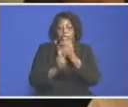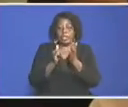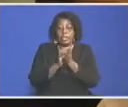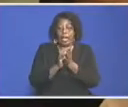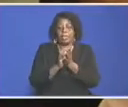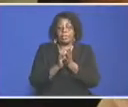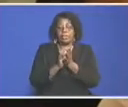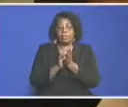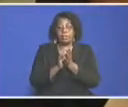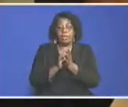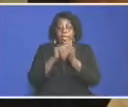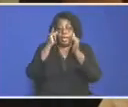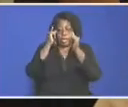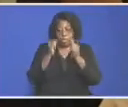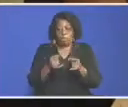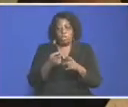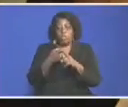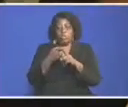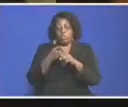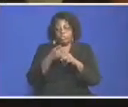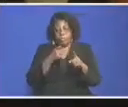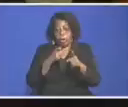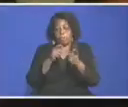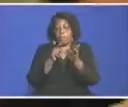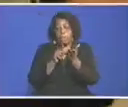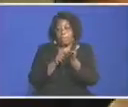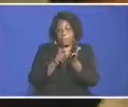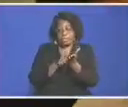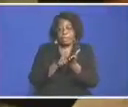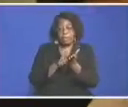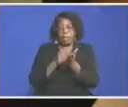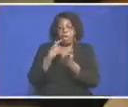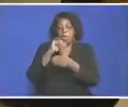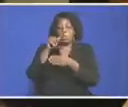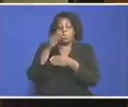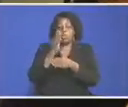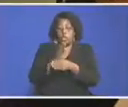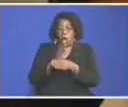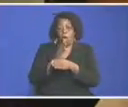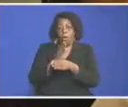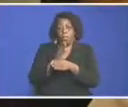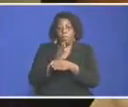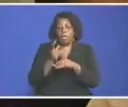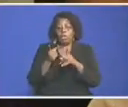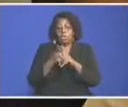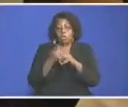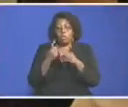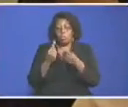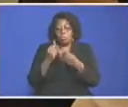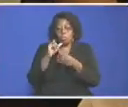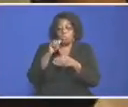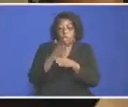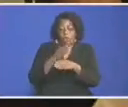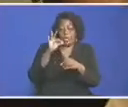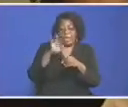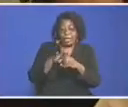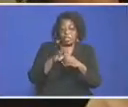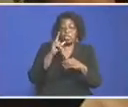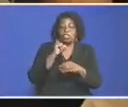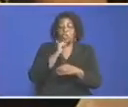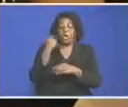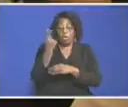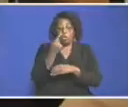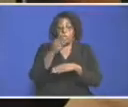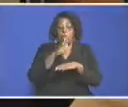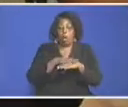are individuals from the press whose job it is to cover the elections not only on the island of